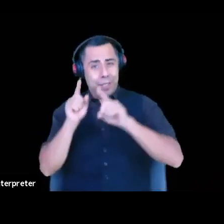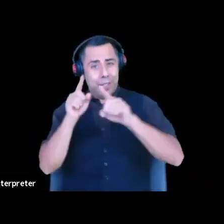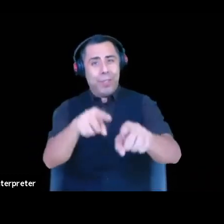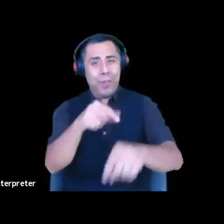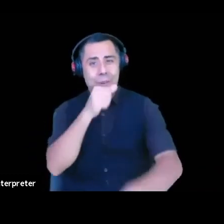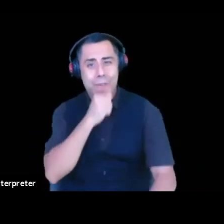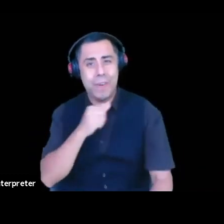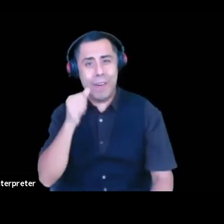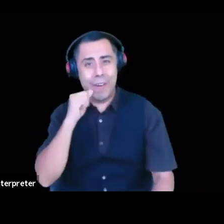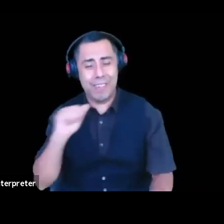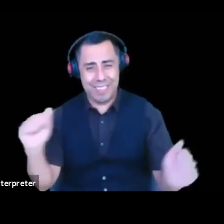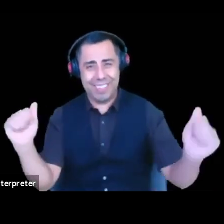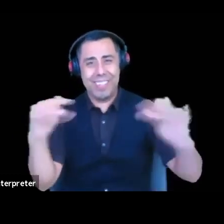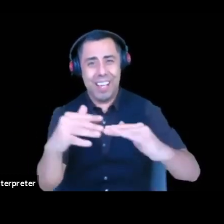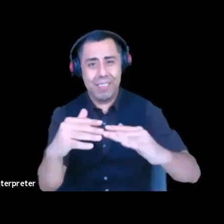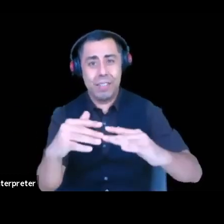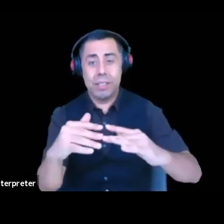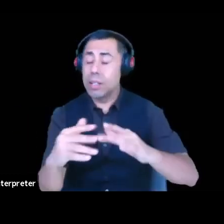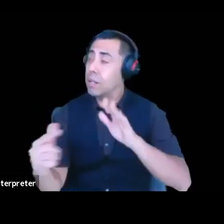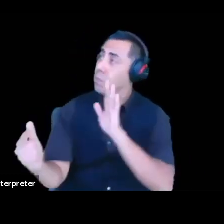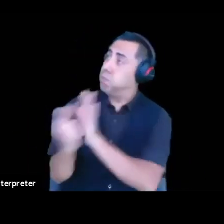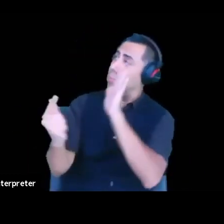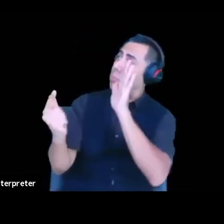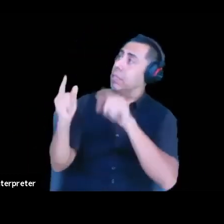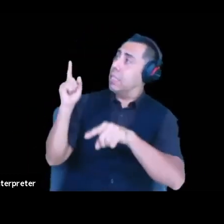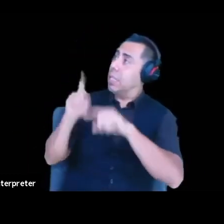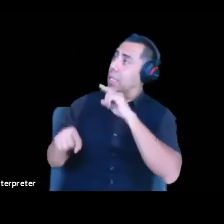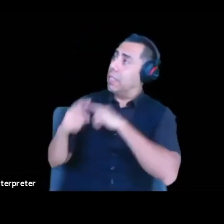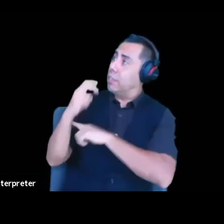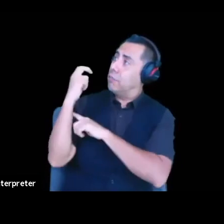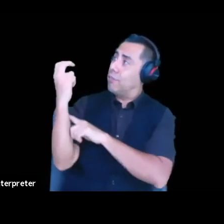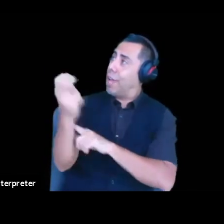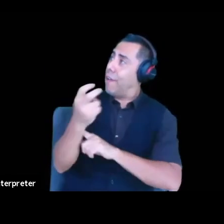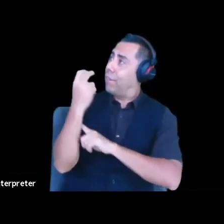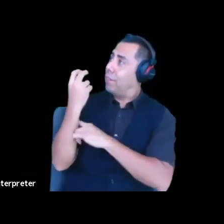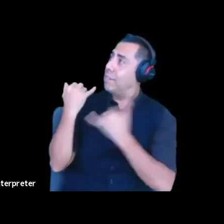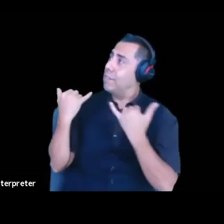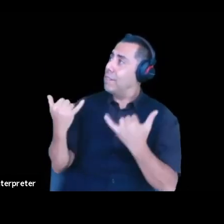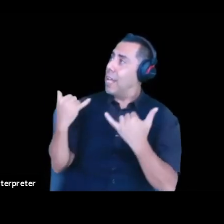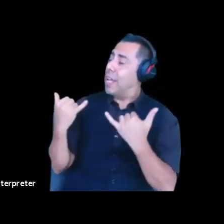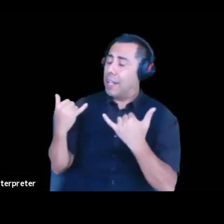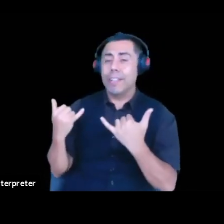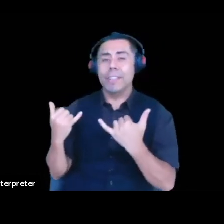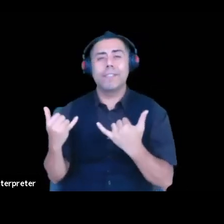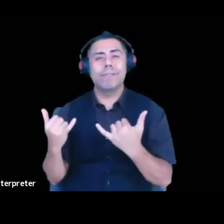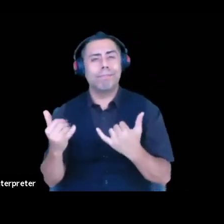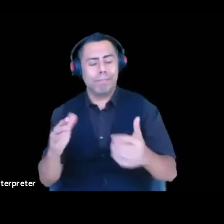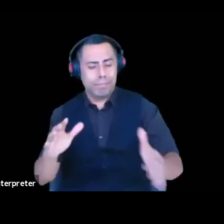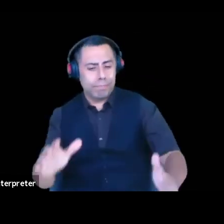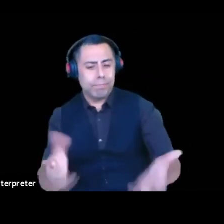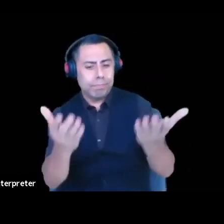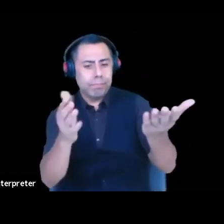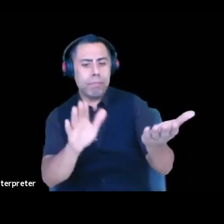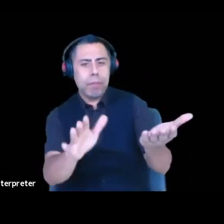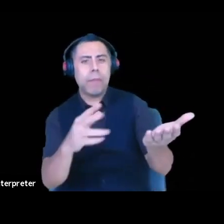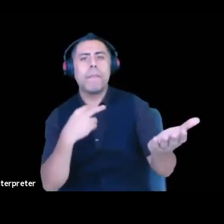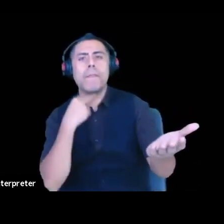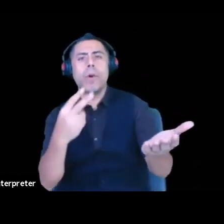weren't allowed to travel anymore, so, or at least for now. So having these voices and these stories told, I think,